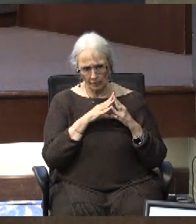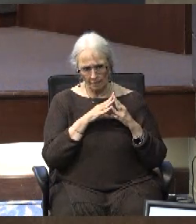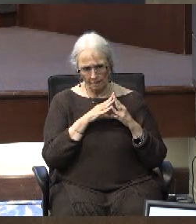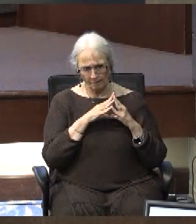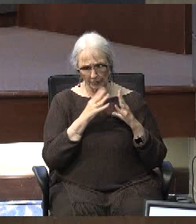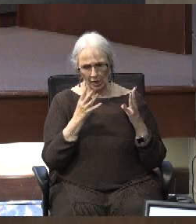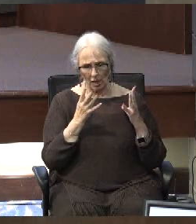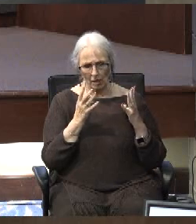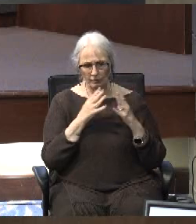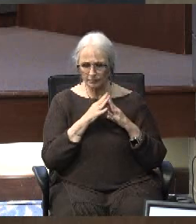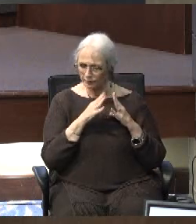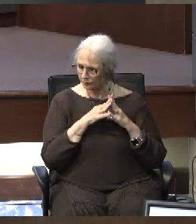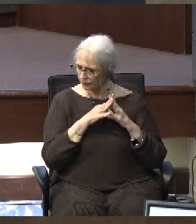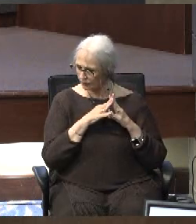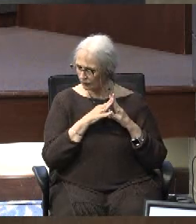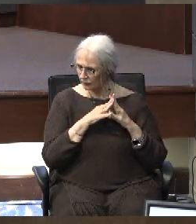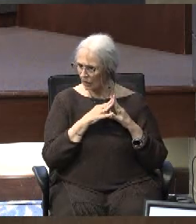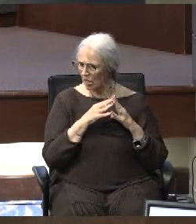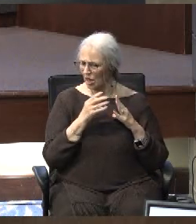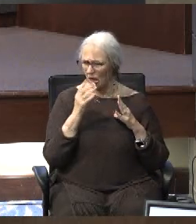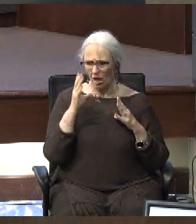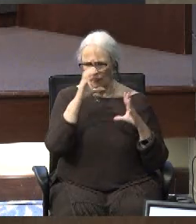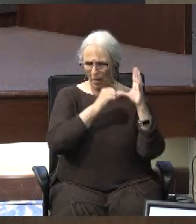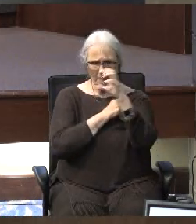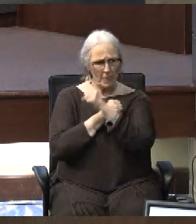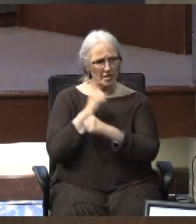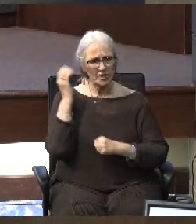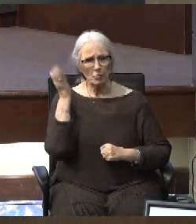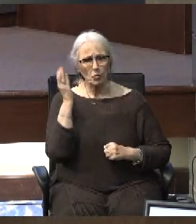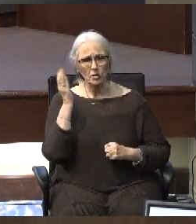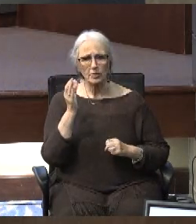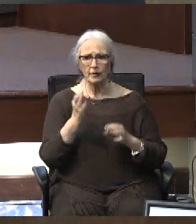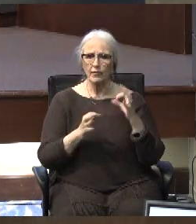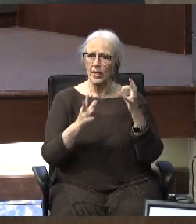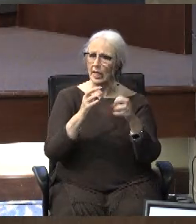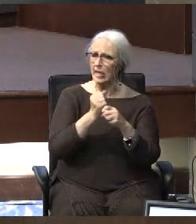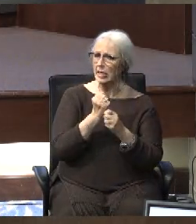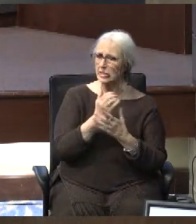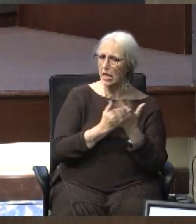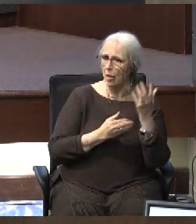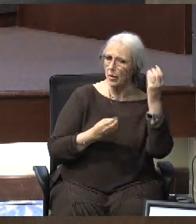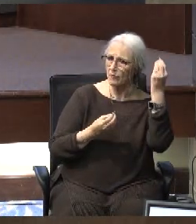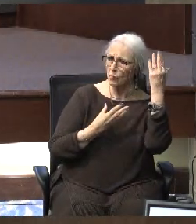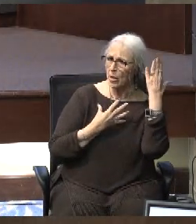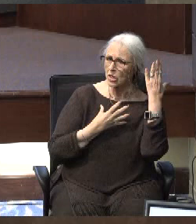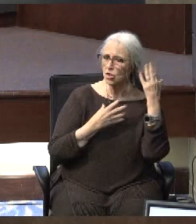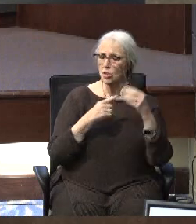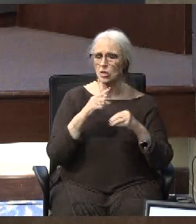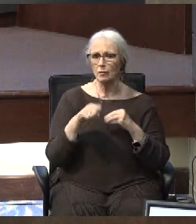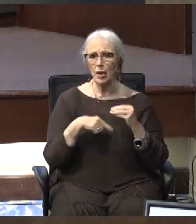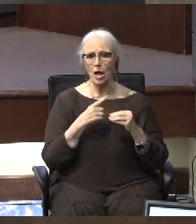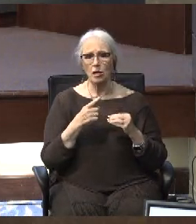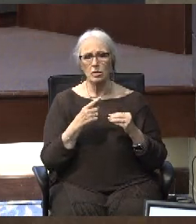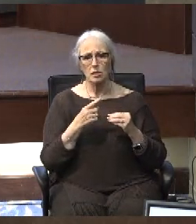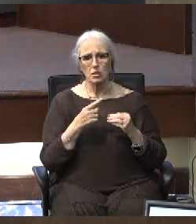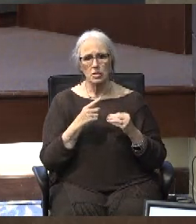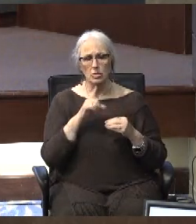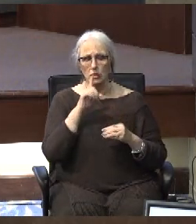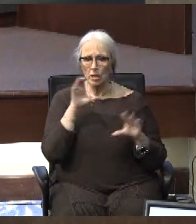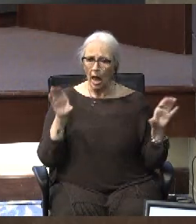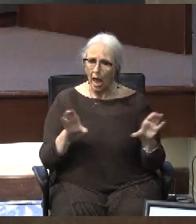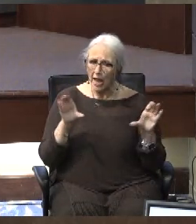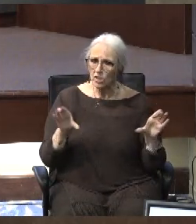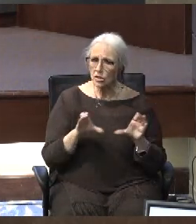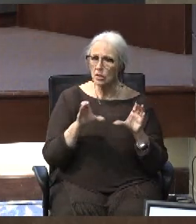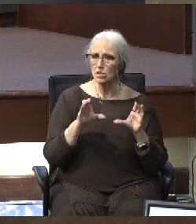I wanted to see, if I missed it in the presentation, was going to see if I might be able to get some data in regards to the action that